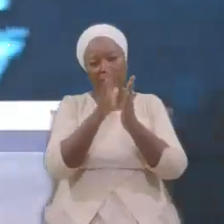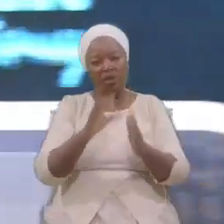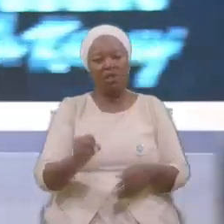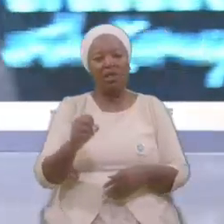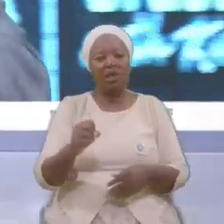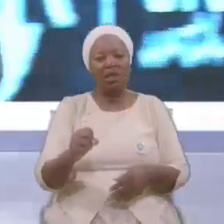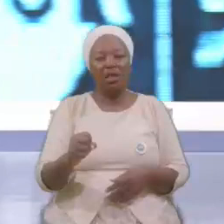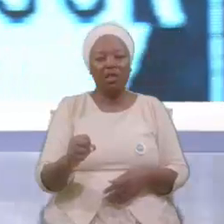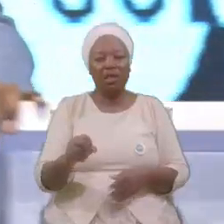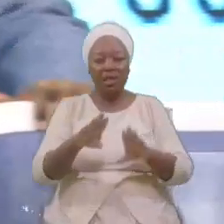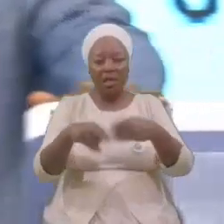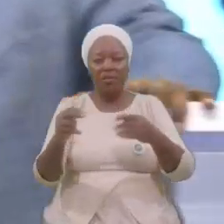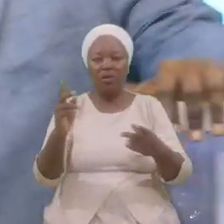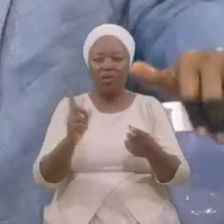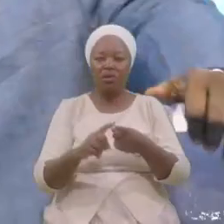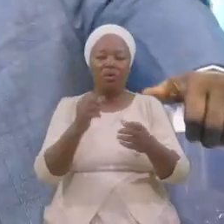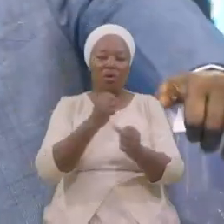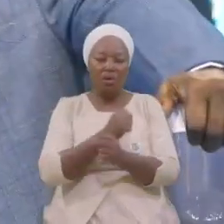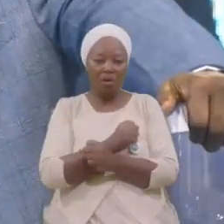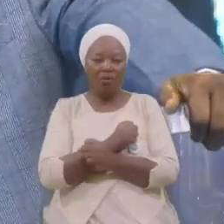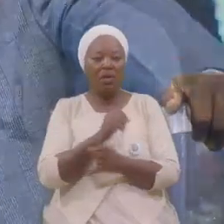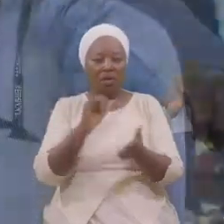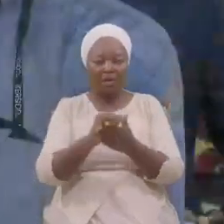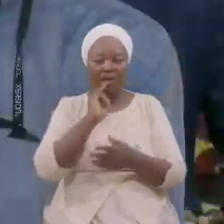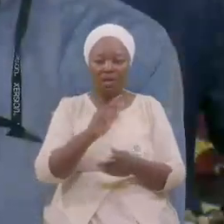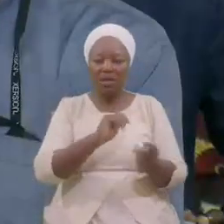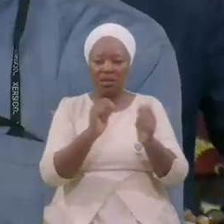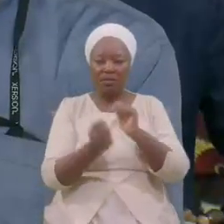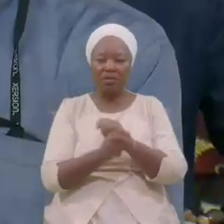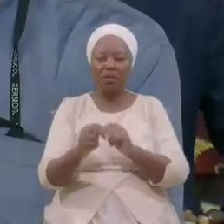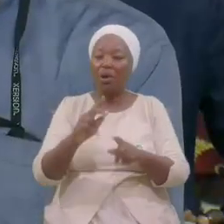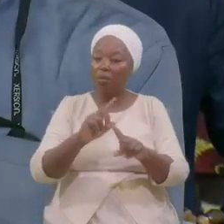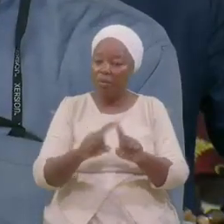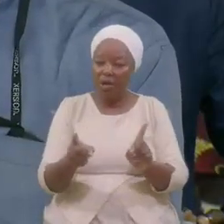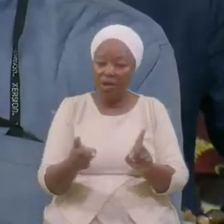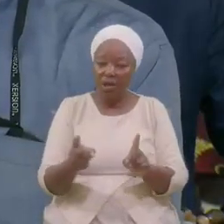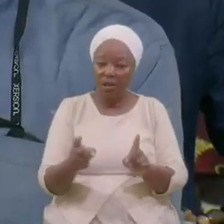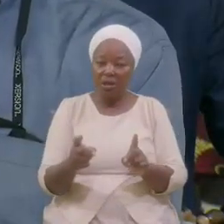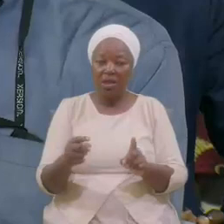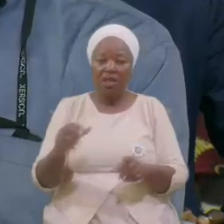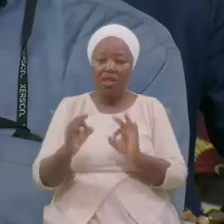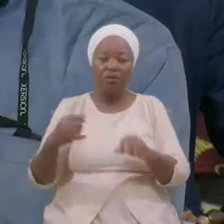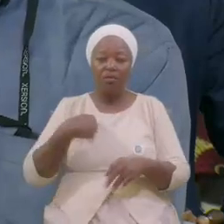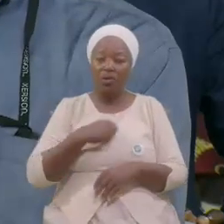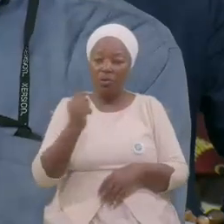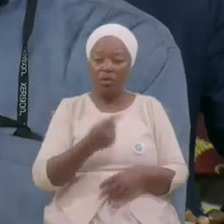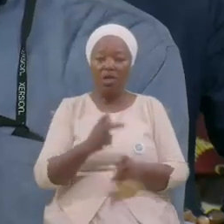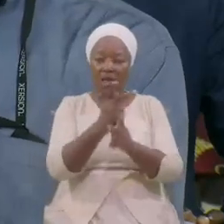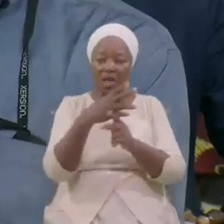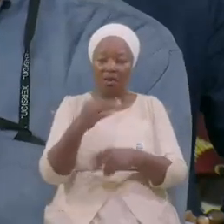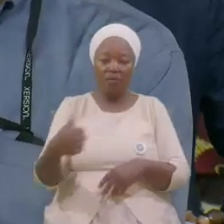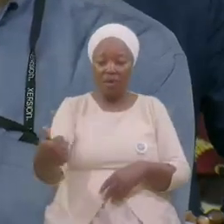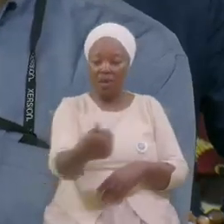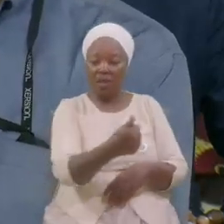to hospitality. That's the transformation. But if we only care for ourselves, if we only think